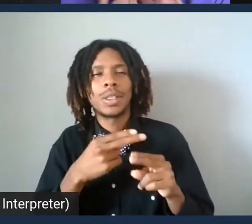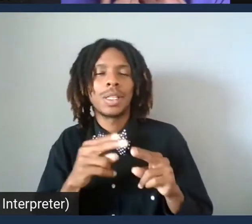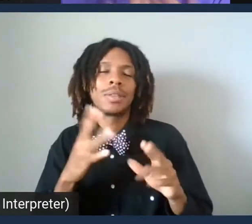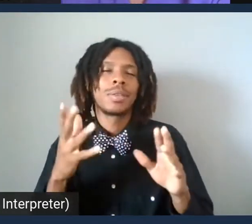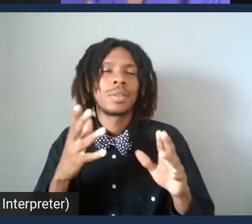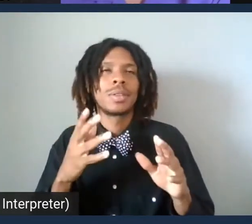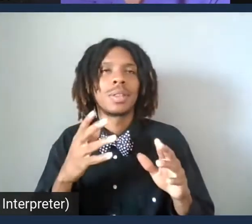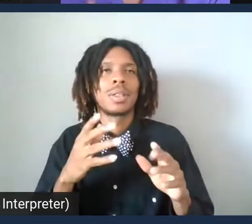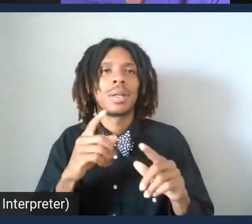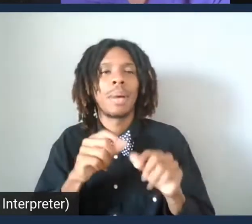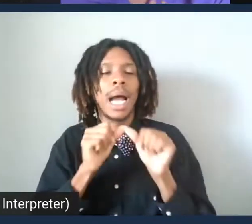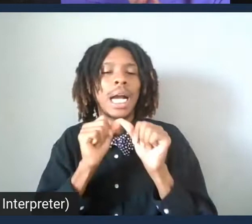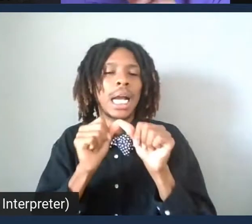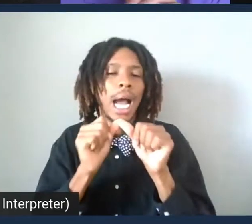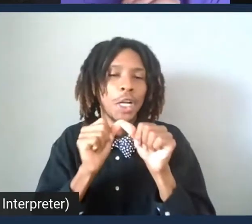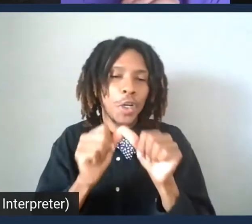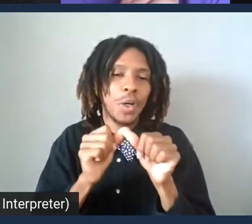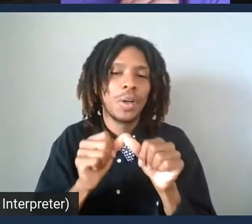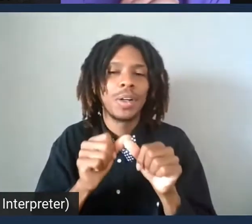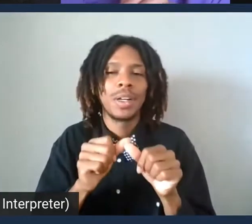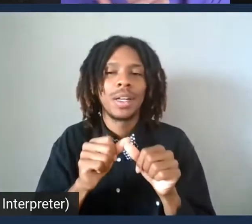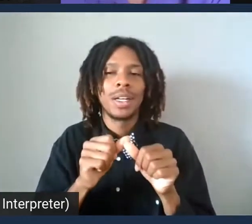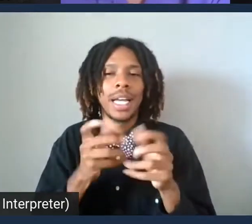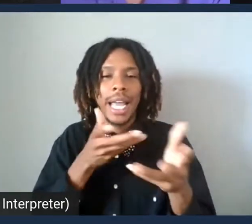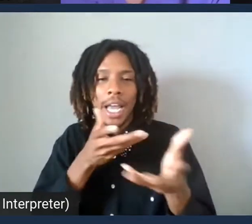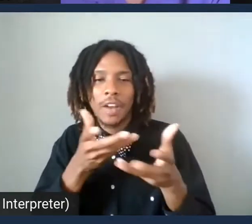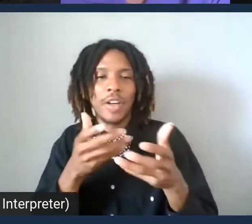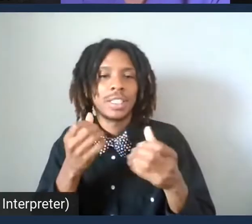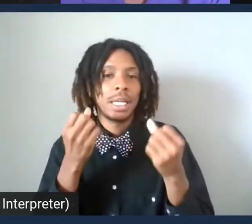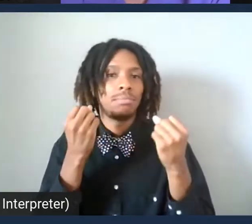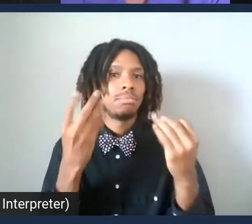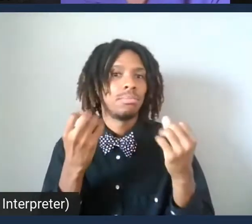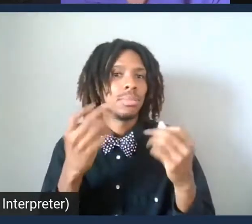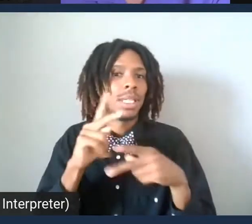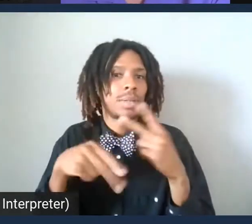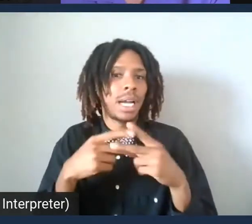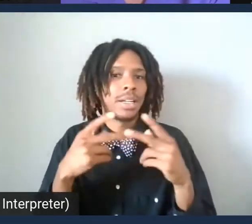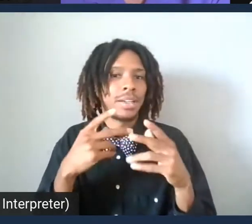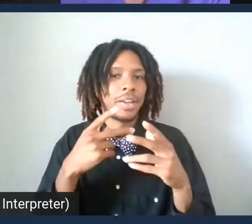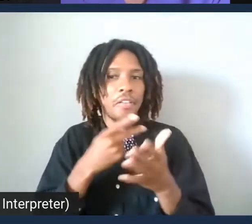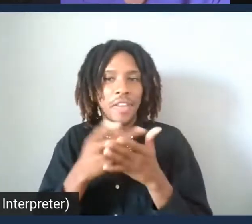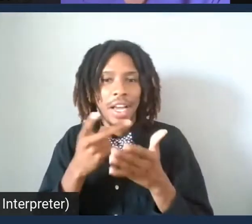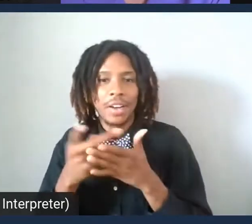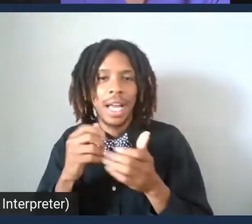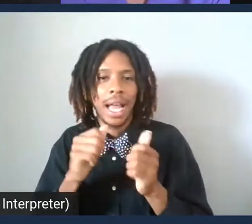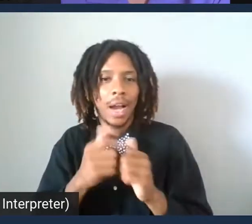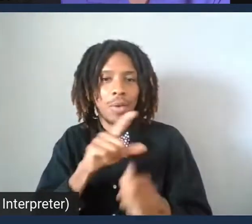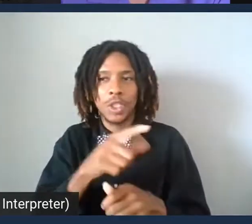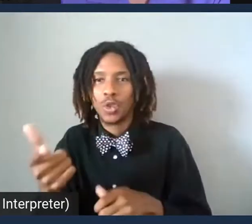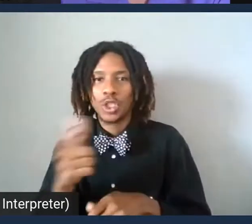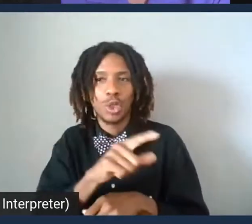we talked about continuity in the face of many, many different kinds of failures and how we do the switchover.